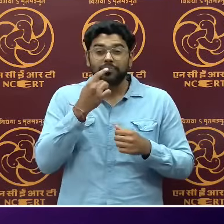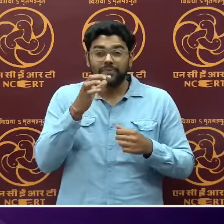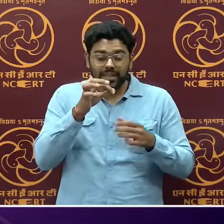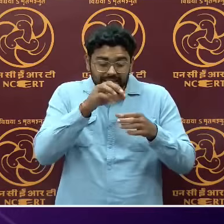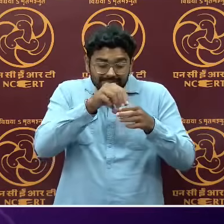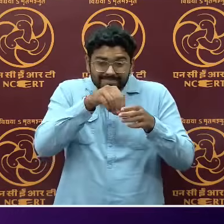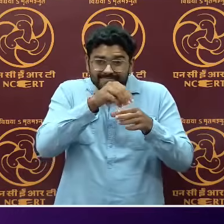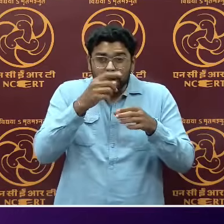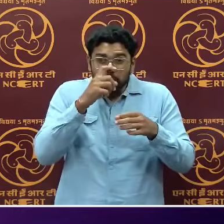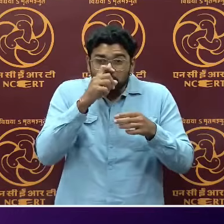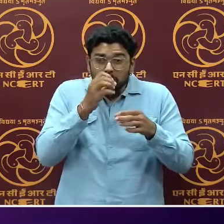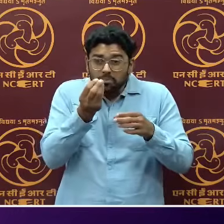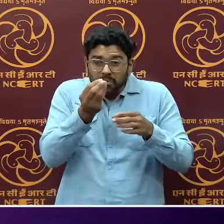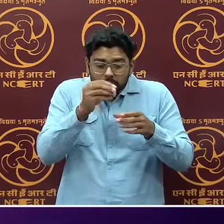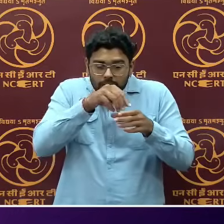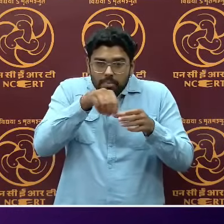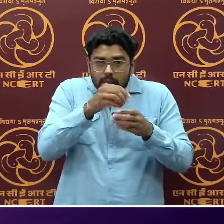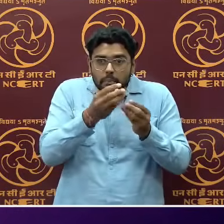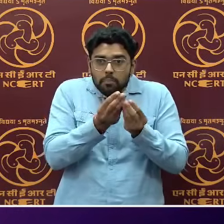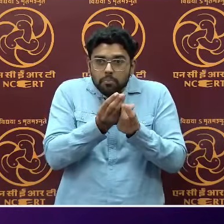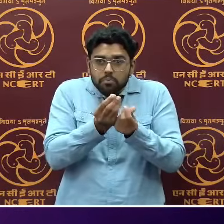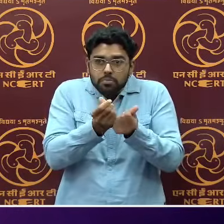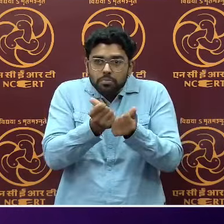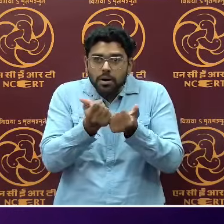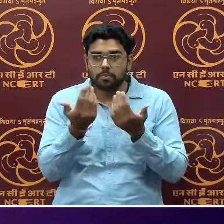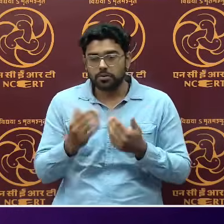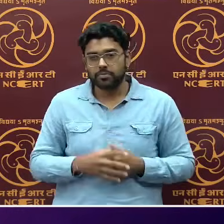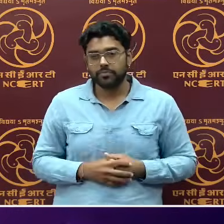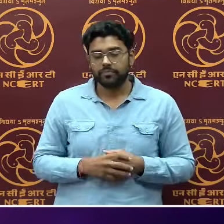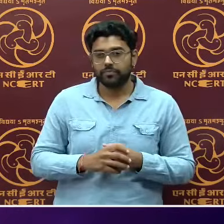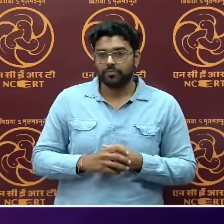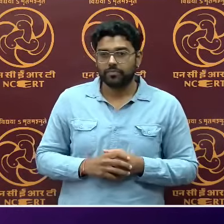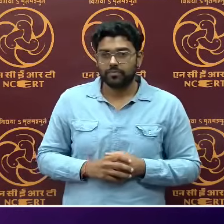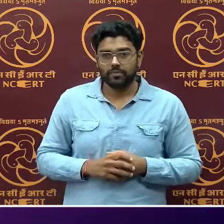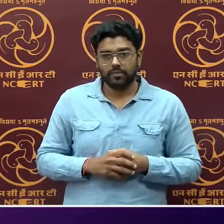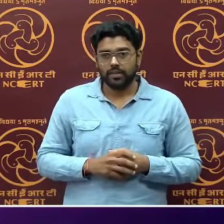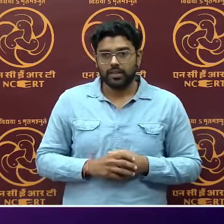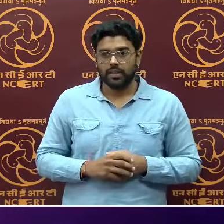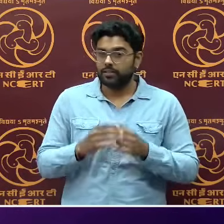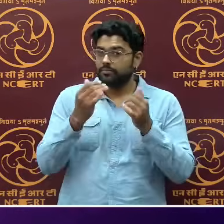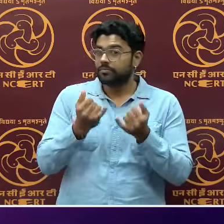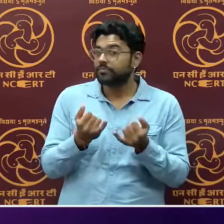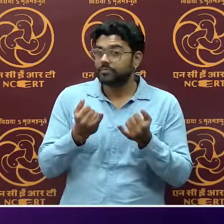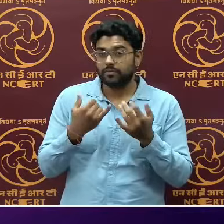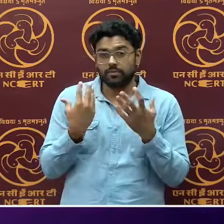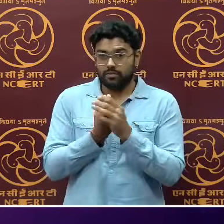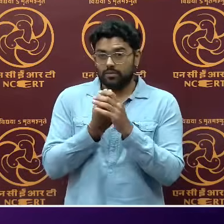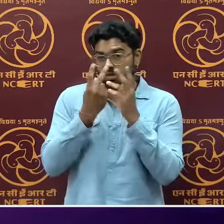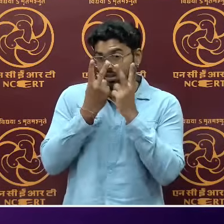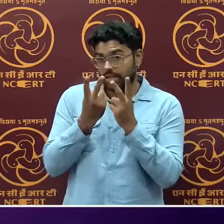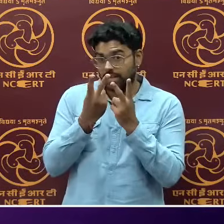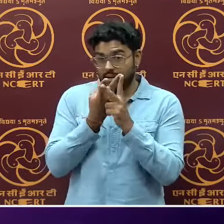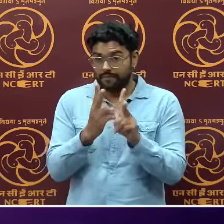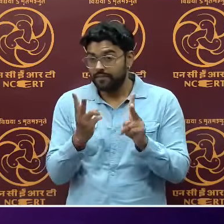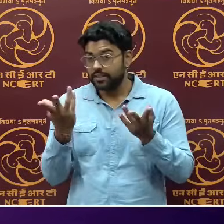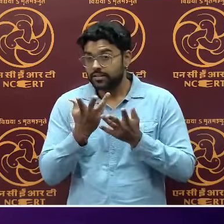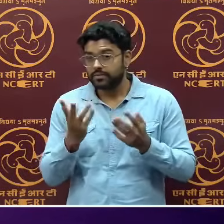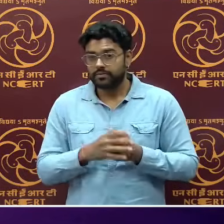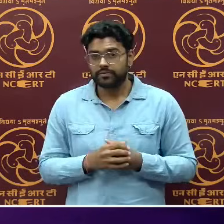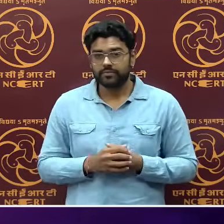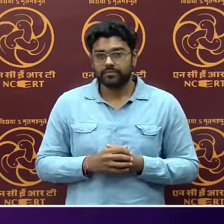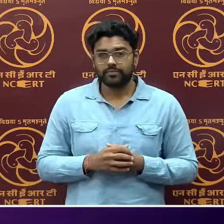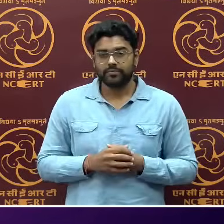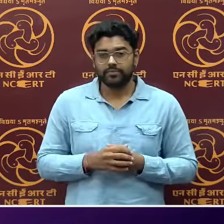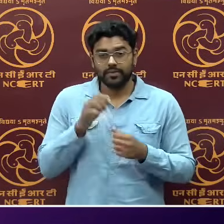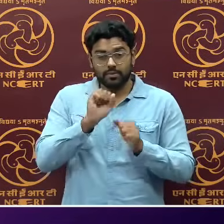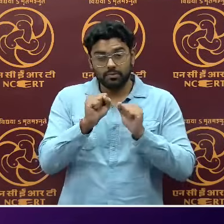what will happen? It will dissolve, right? Right. Now here we have seen the difference is regarding